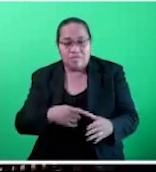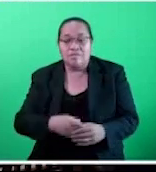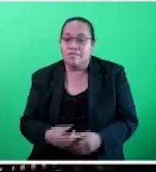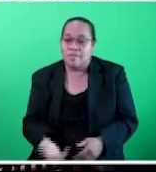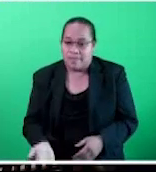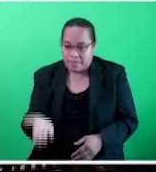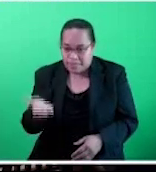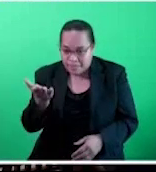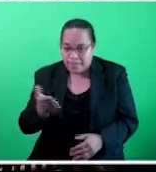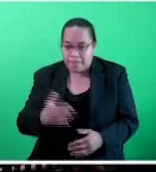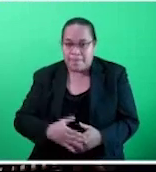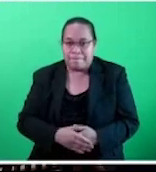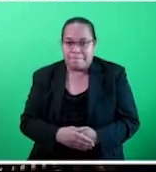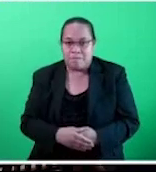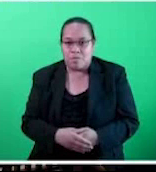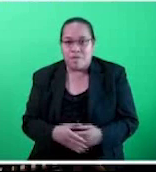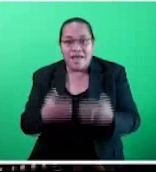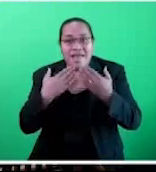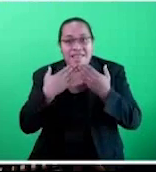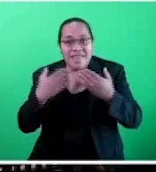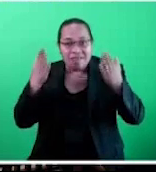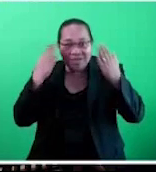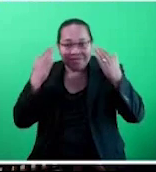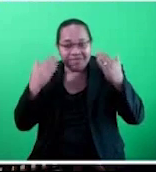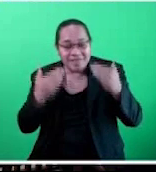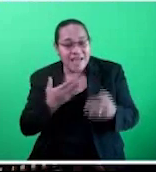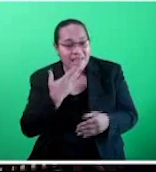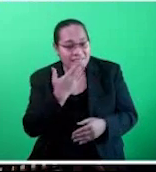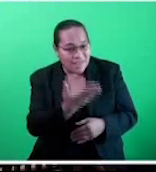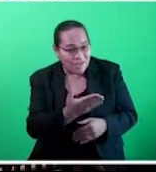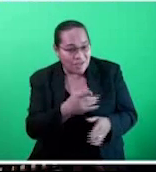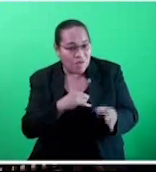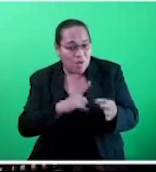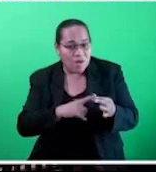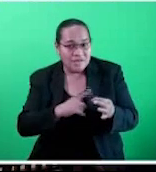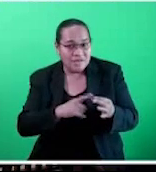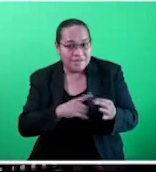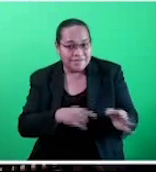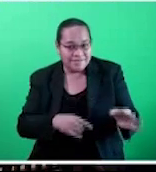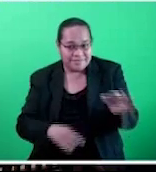floor, sir. Thank you, Honourable Speaker, and I thank the Honourable Member for that question.